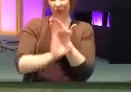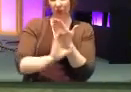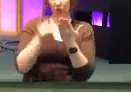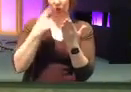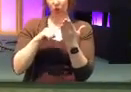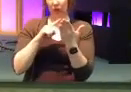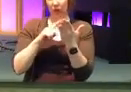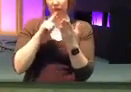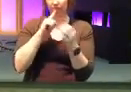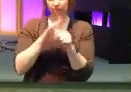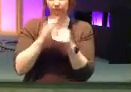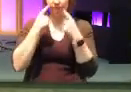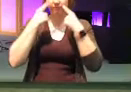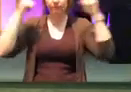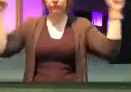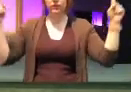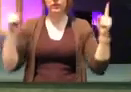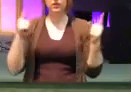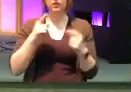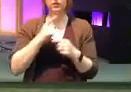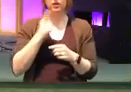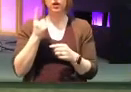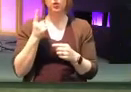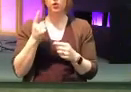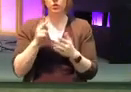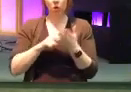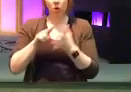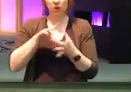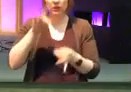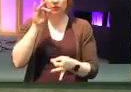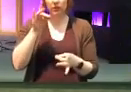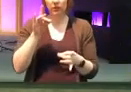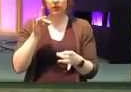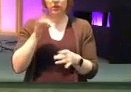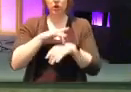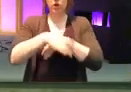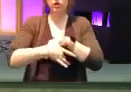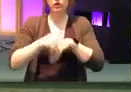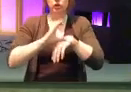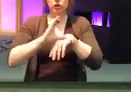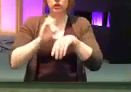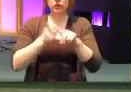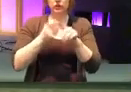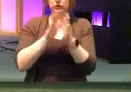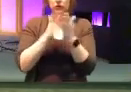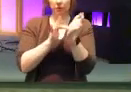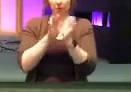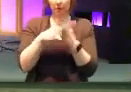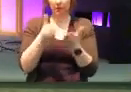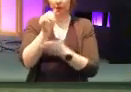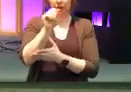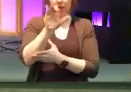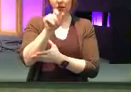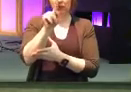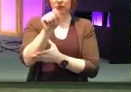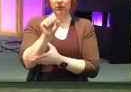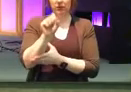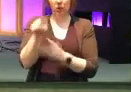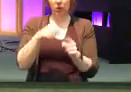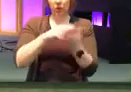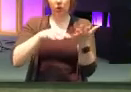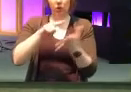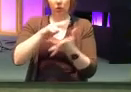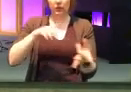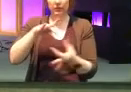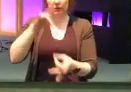we celebrate the receiving of the Holy Spirit by the early church in the book of Acts. In the book of Acts, where the Holy Spirit came down,